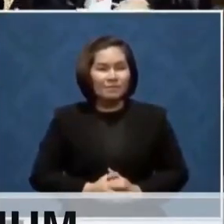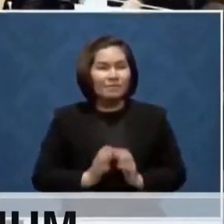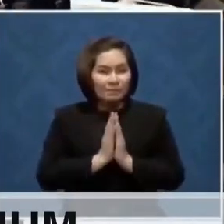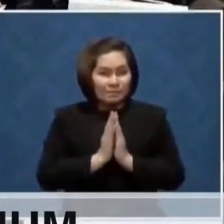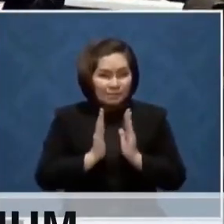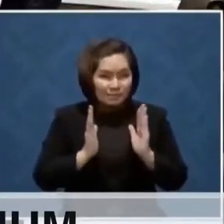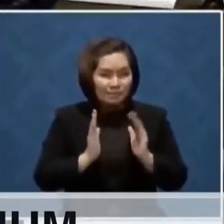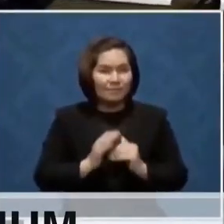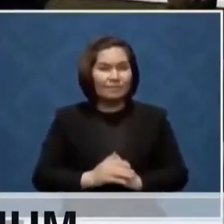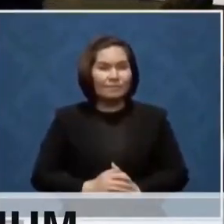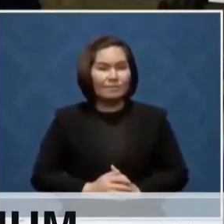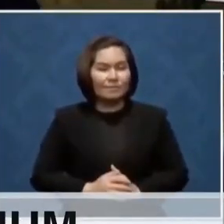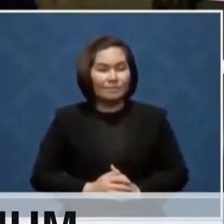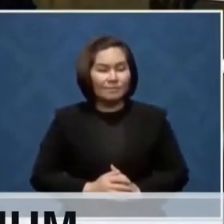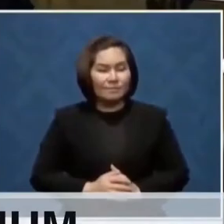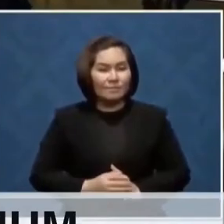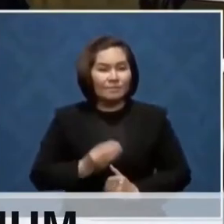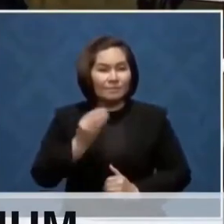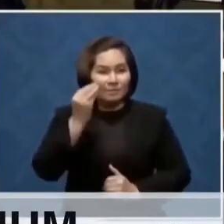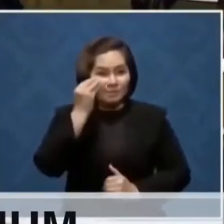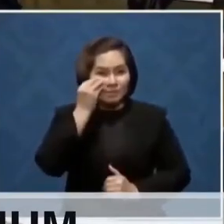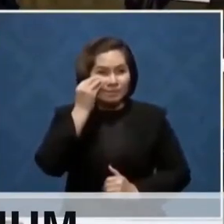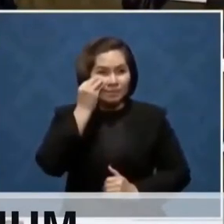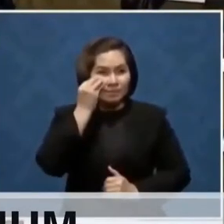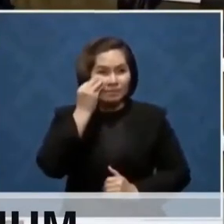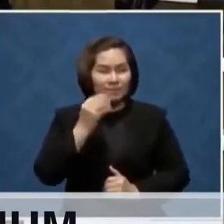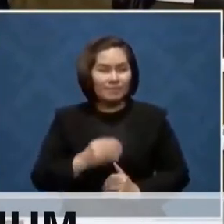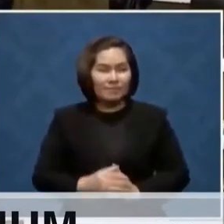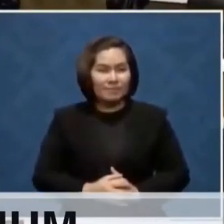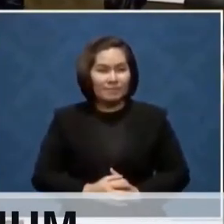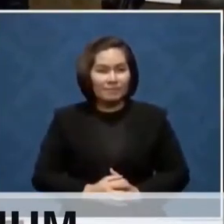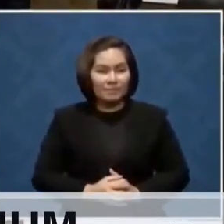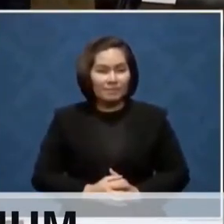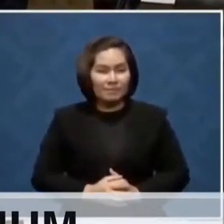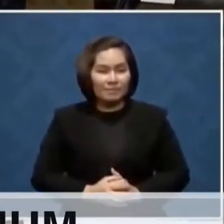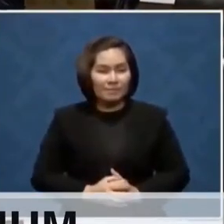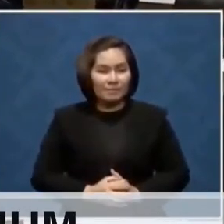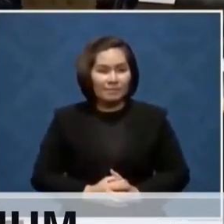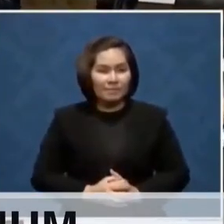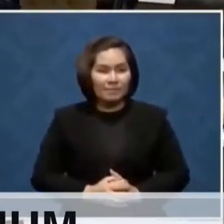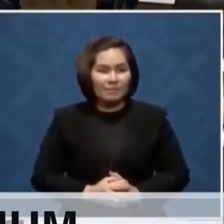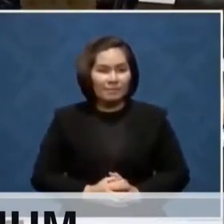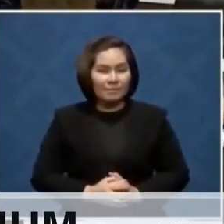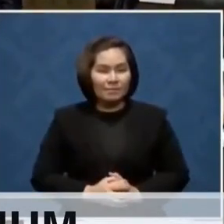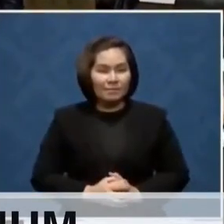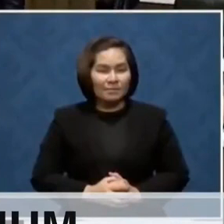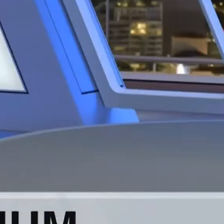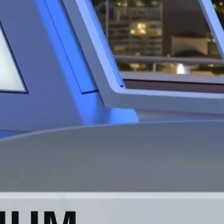nation's constitutional court also accepted a petition to probe Mr Pita's alleged flouting of election rules.